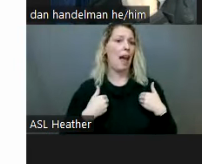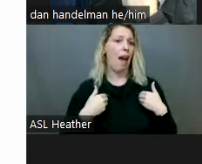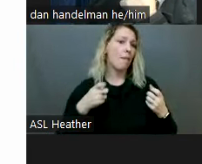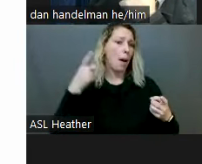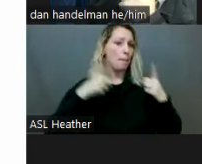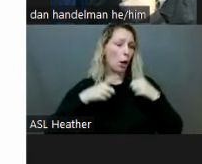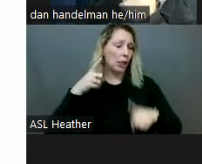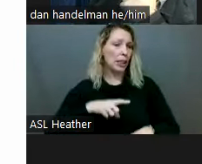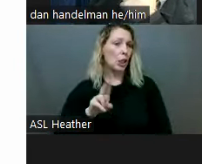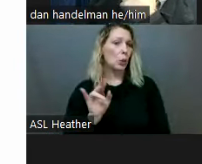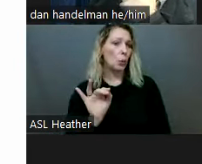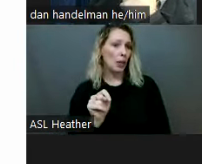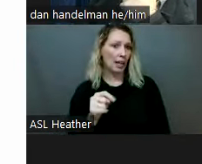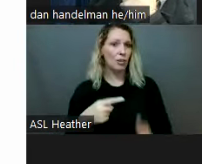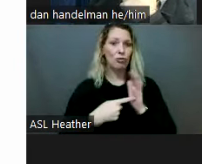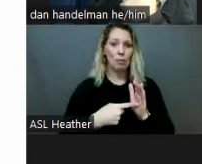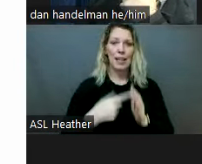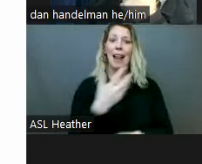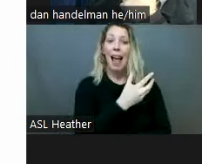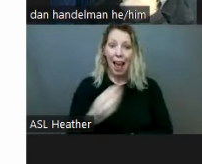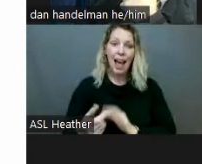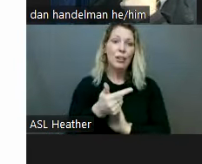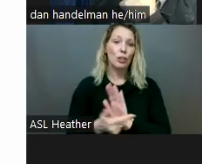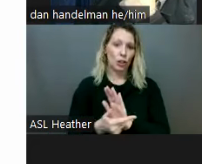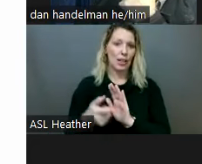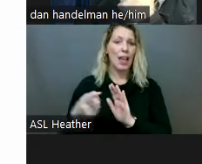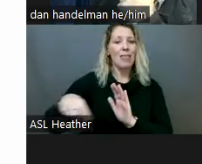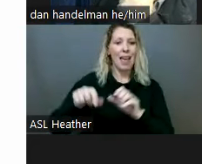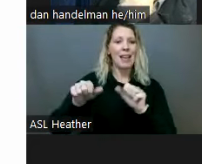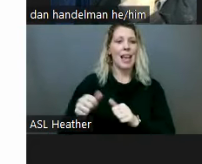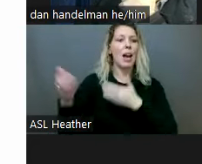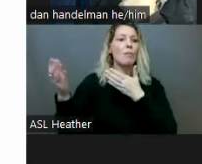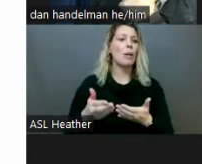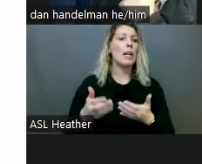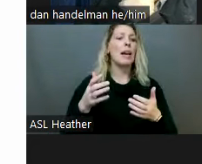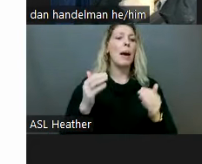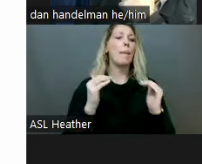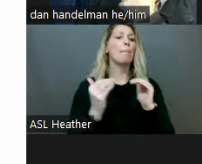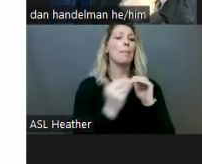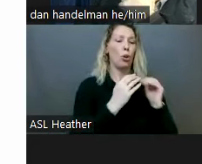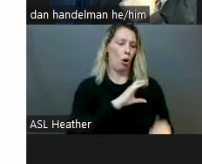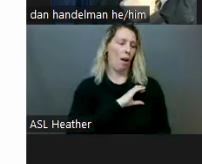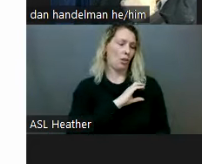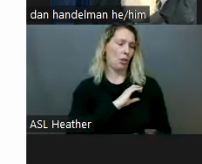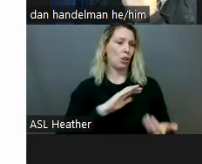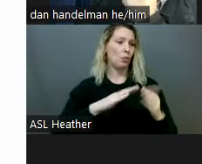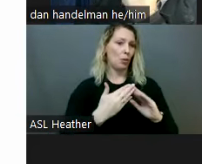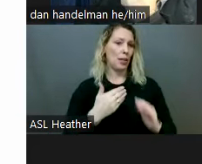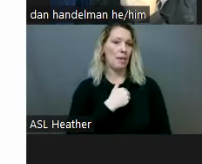unit representative and an attorney, they can also bring a peer officer, community member of their